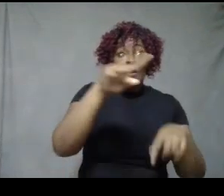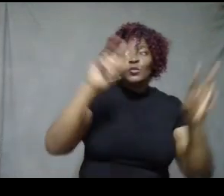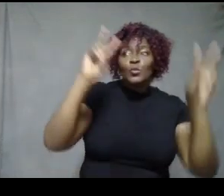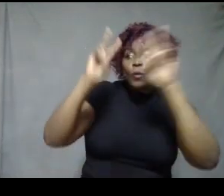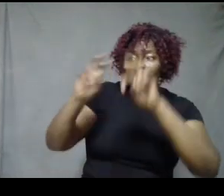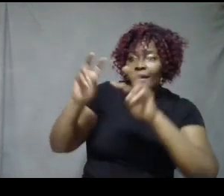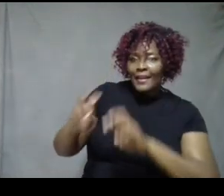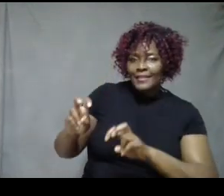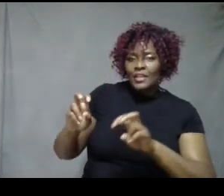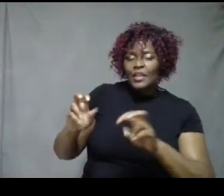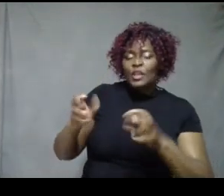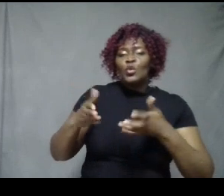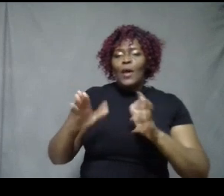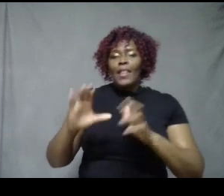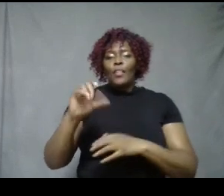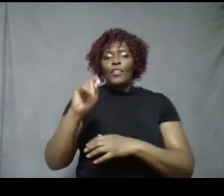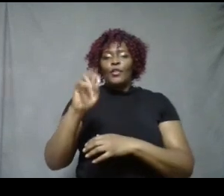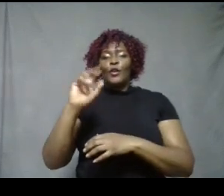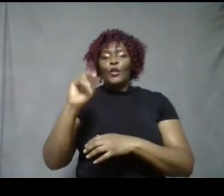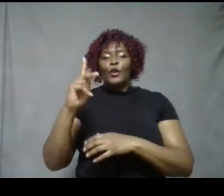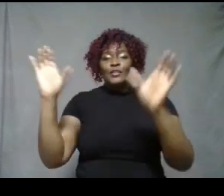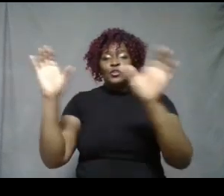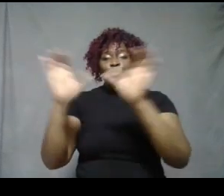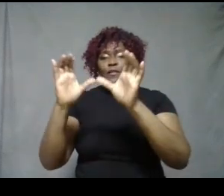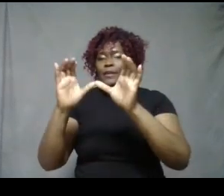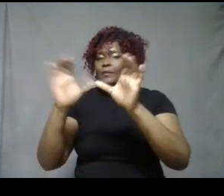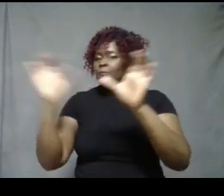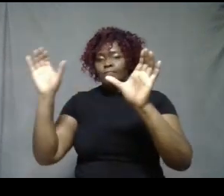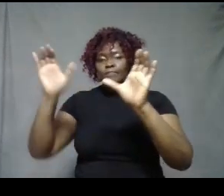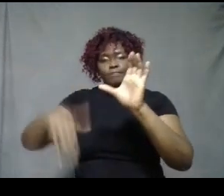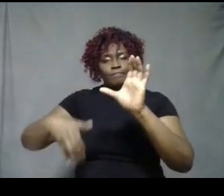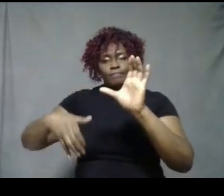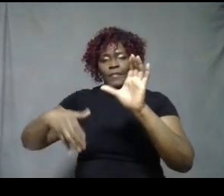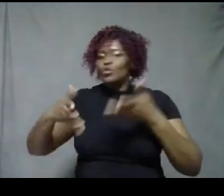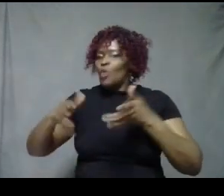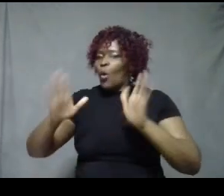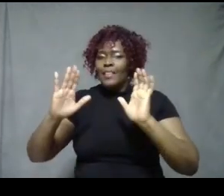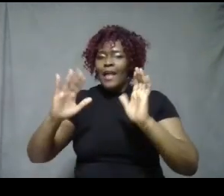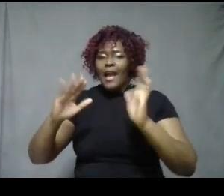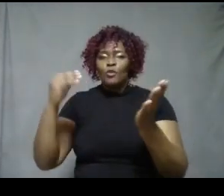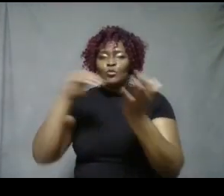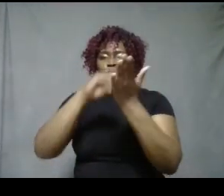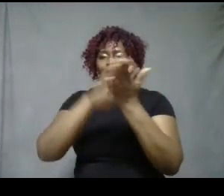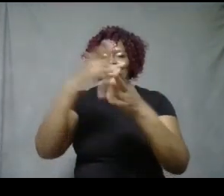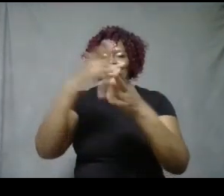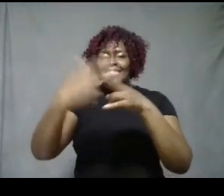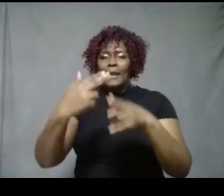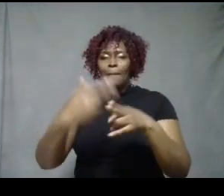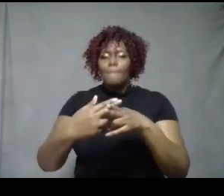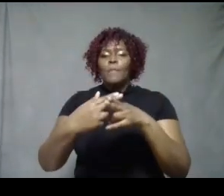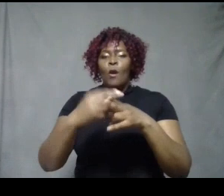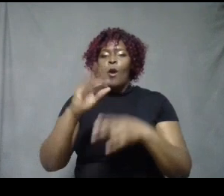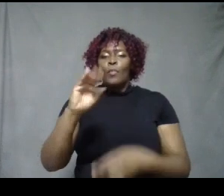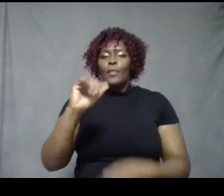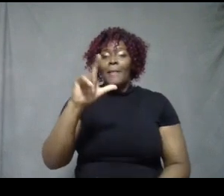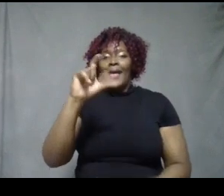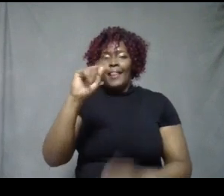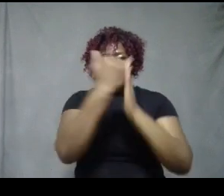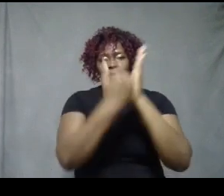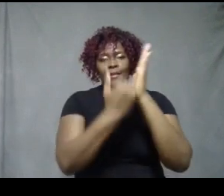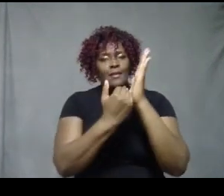to decertify him from being on the ballot, unless there will be further precautions